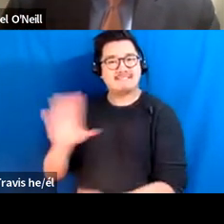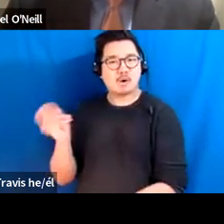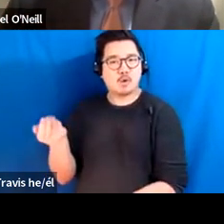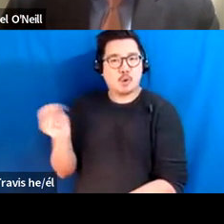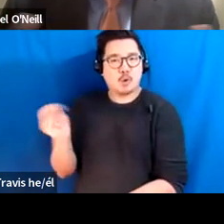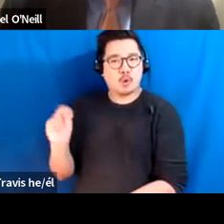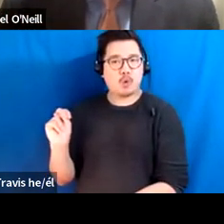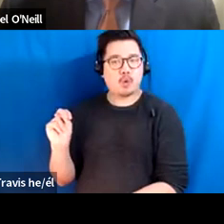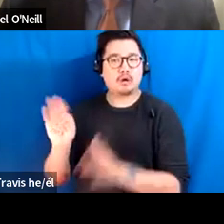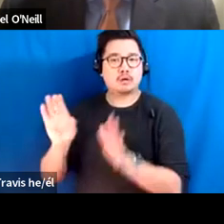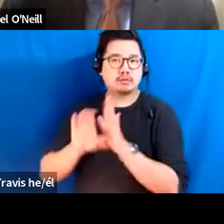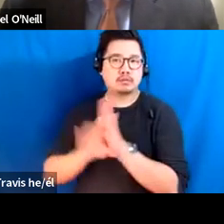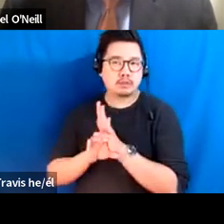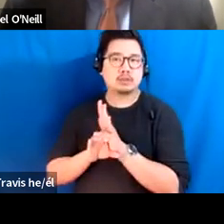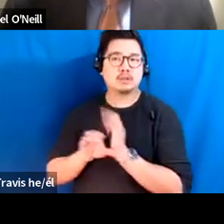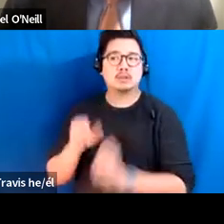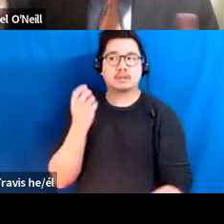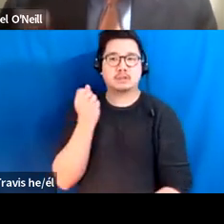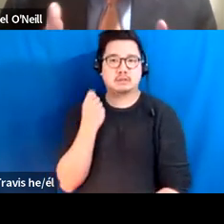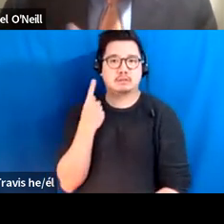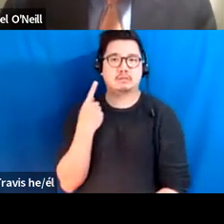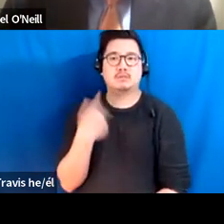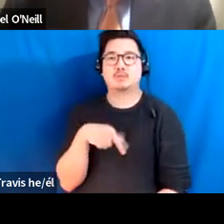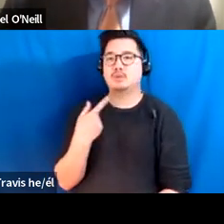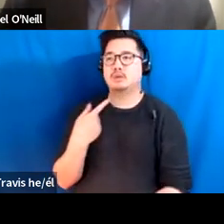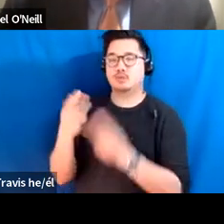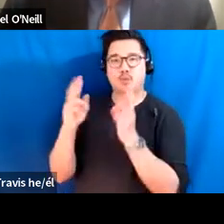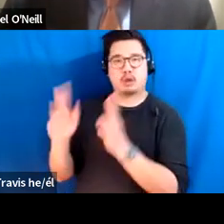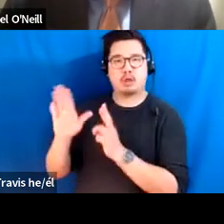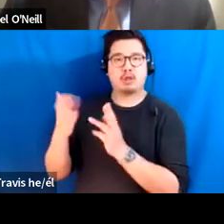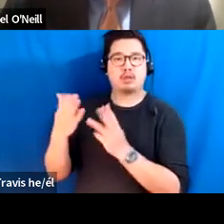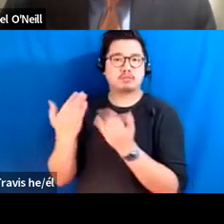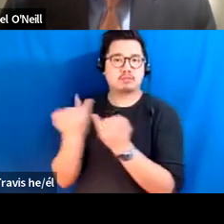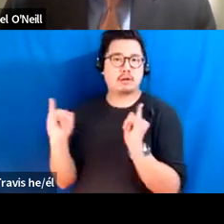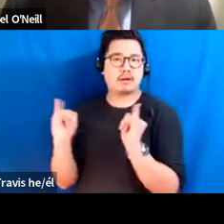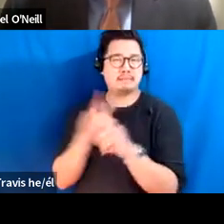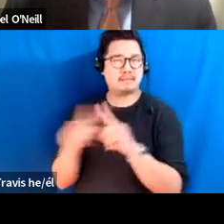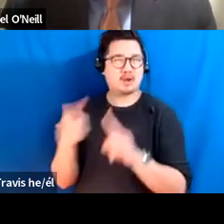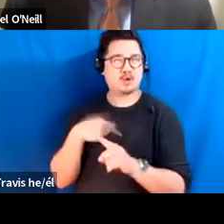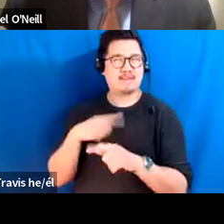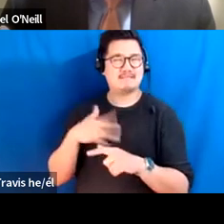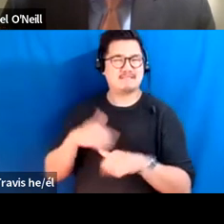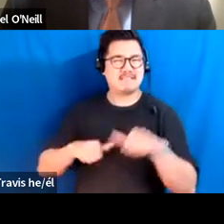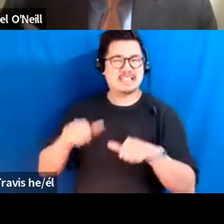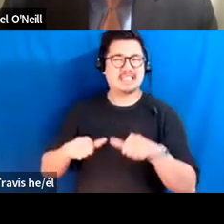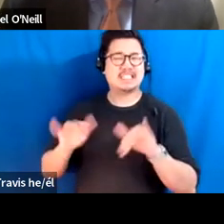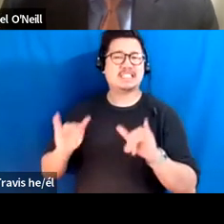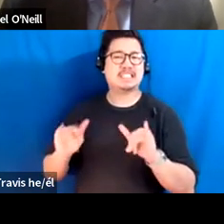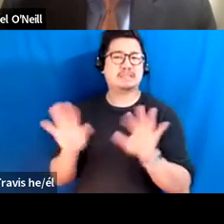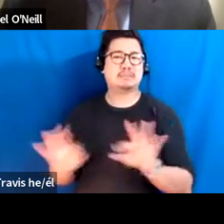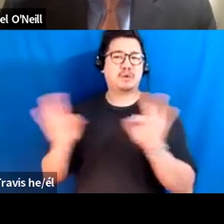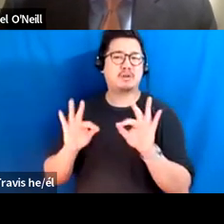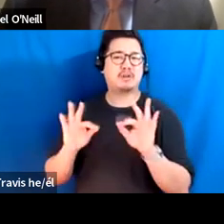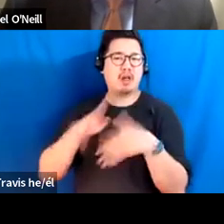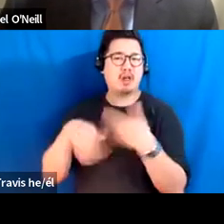is as much as we respect autonomy this was one particular issue we felt we should speak as one district and students should